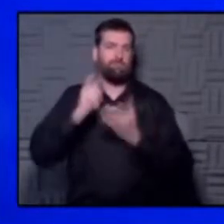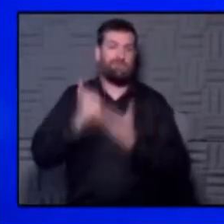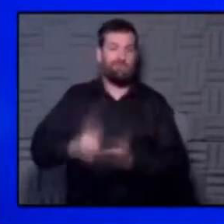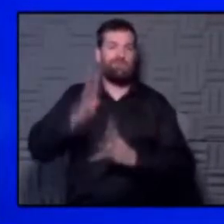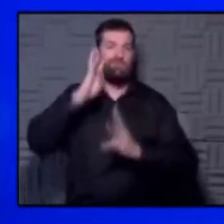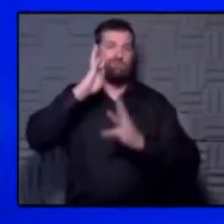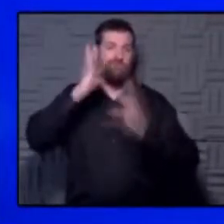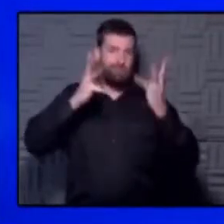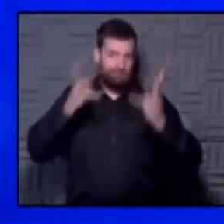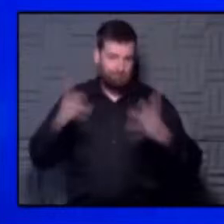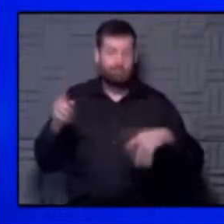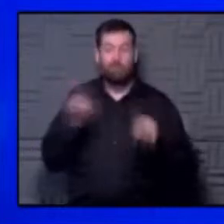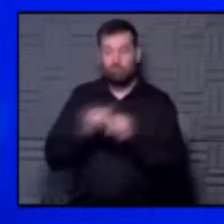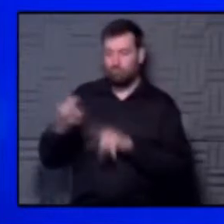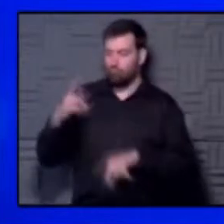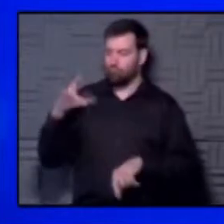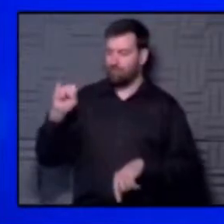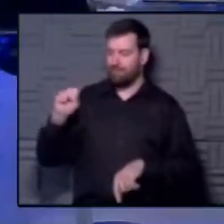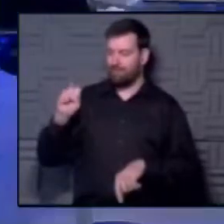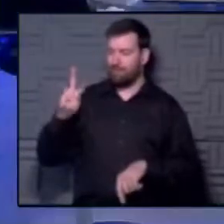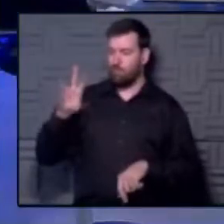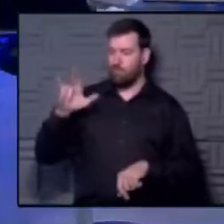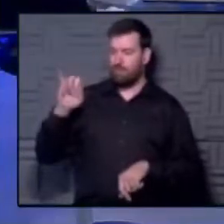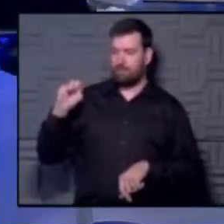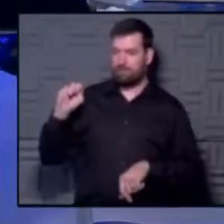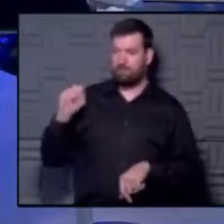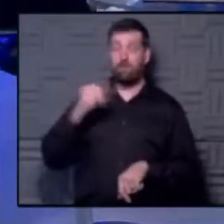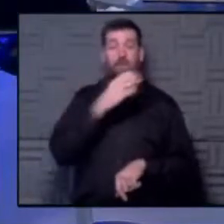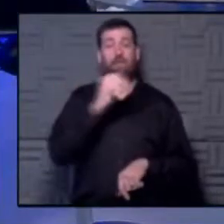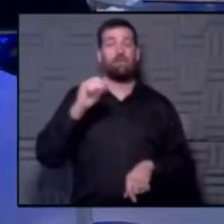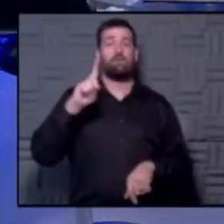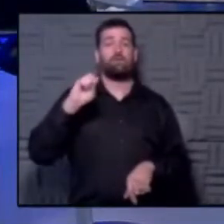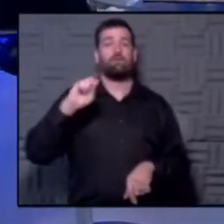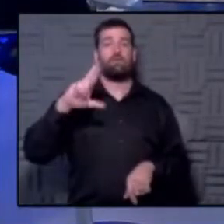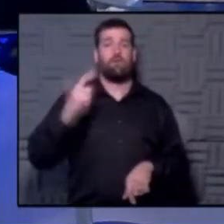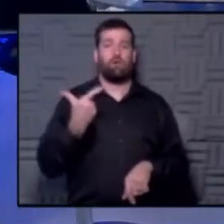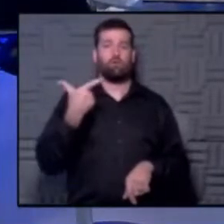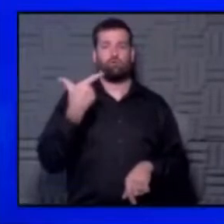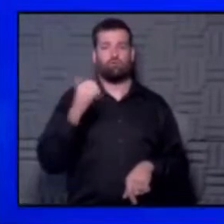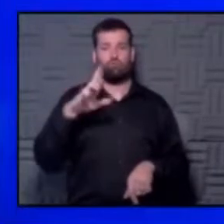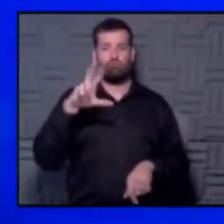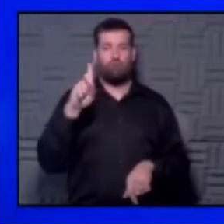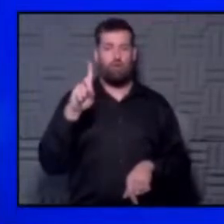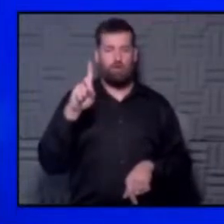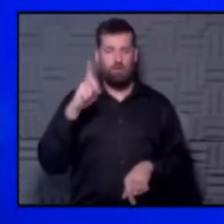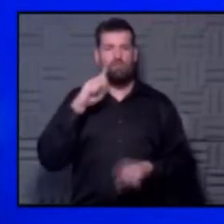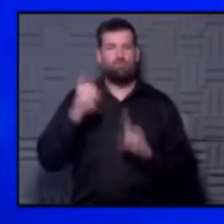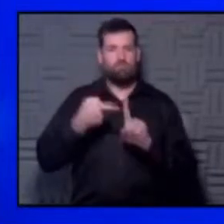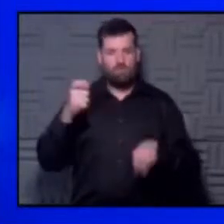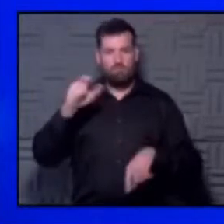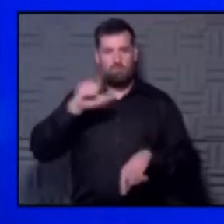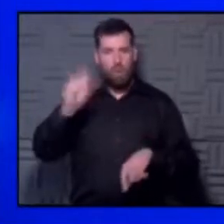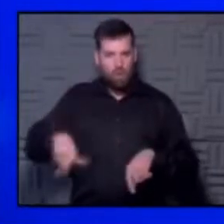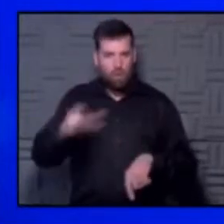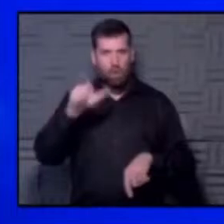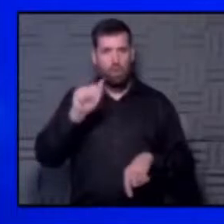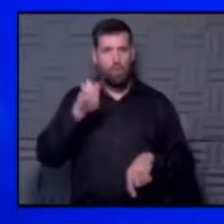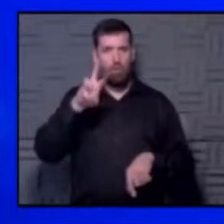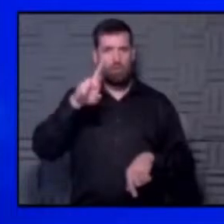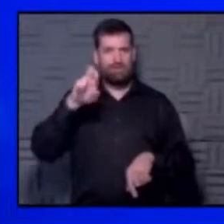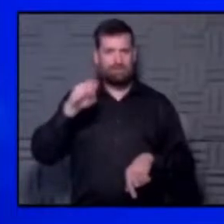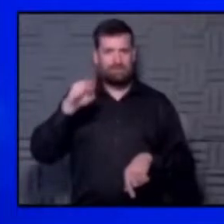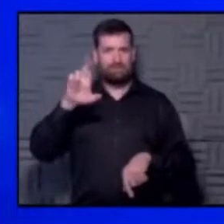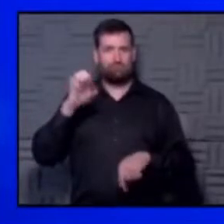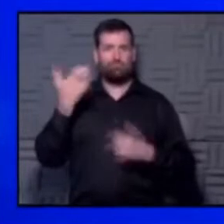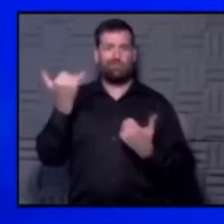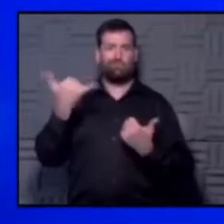that. And with Chris Wilson's advice and Doug Gerard from Lawrence and other members of the Lawrence community, trying to get it into the university as